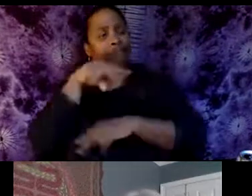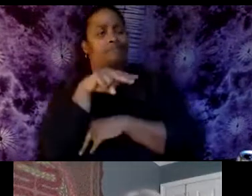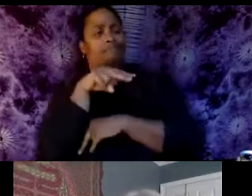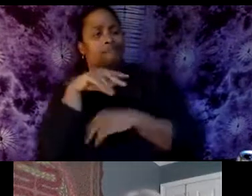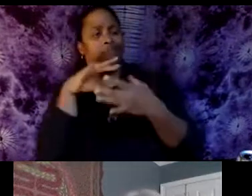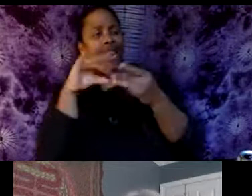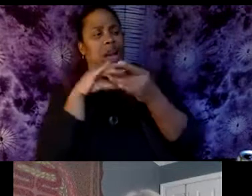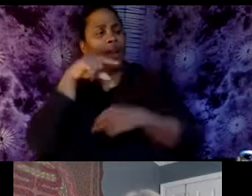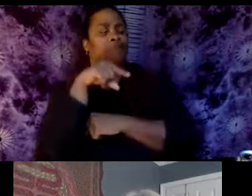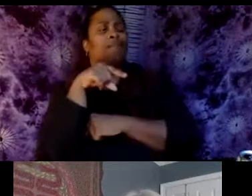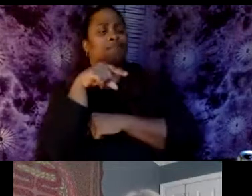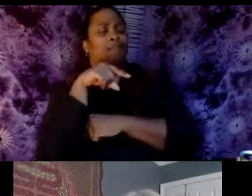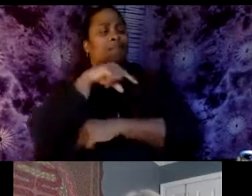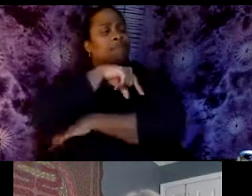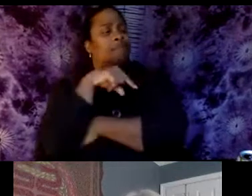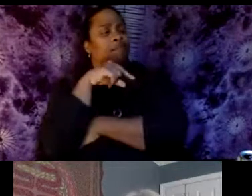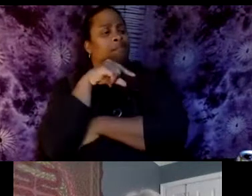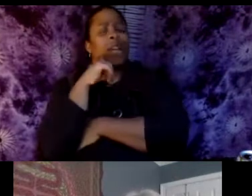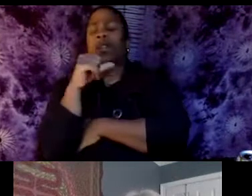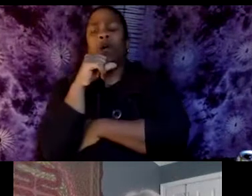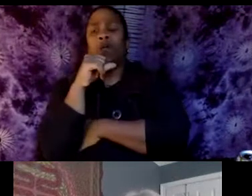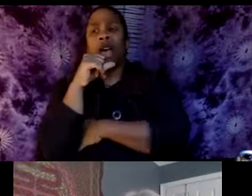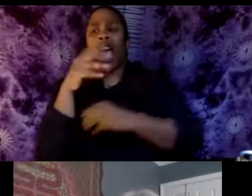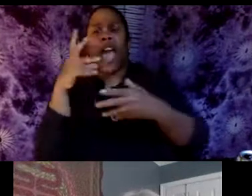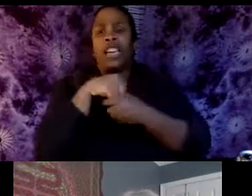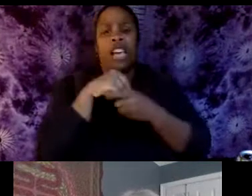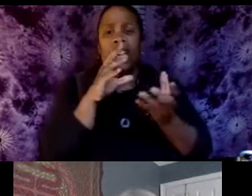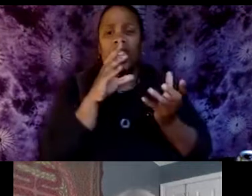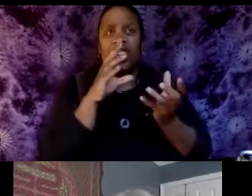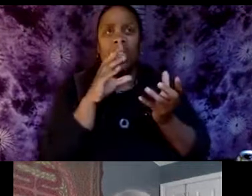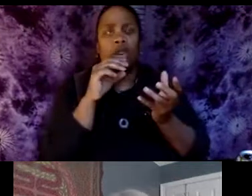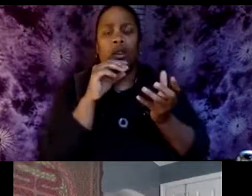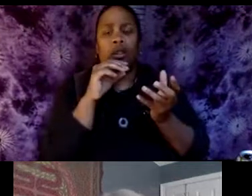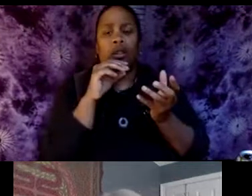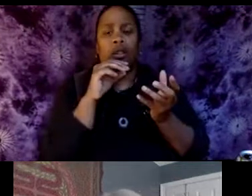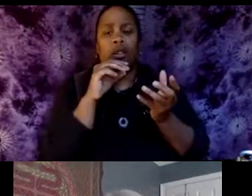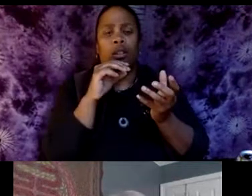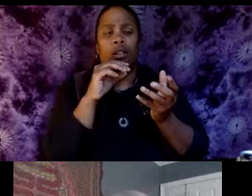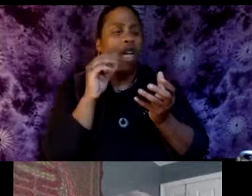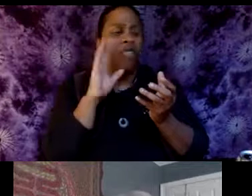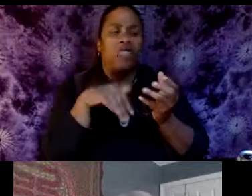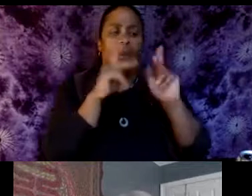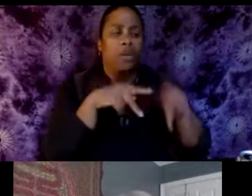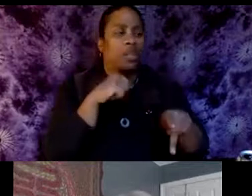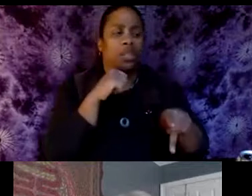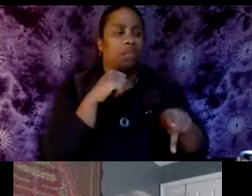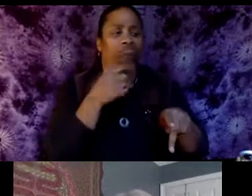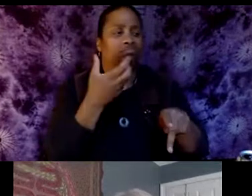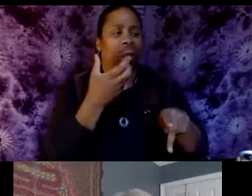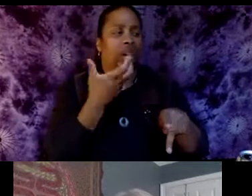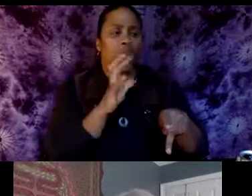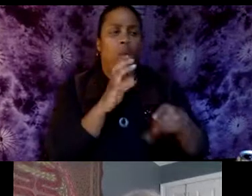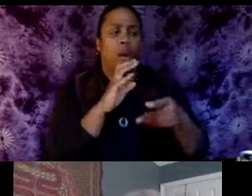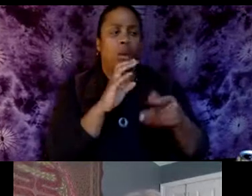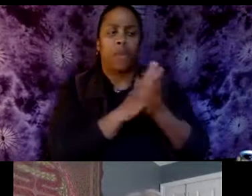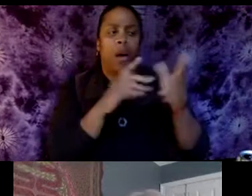don't engage. And most of the time I just go, that person isn't going to be a person I want to be friends with. And I block